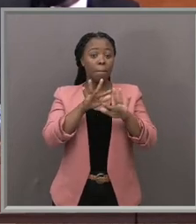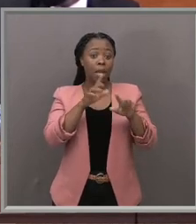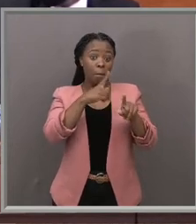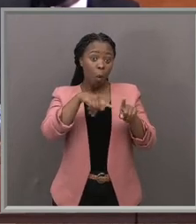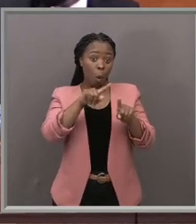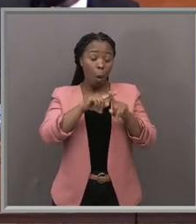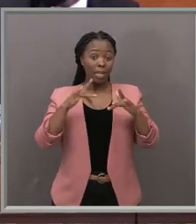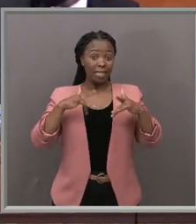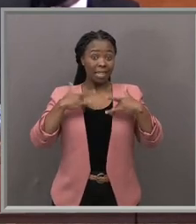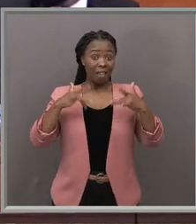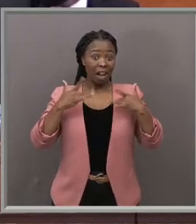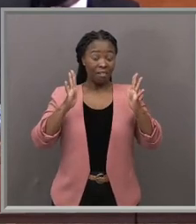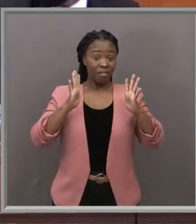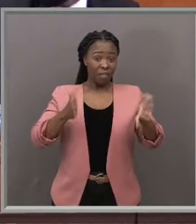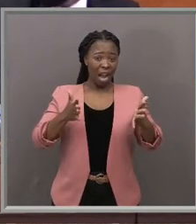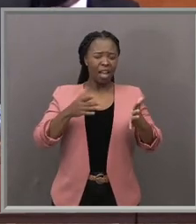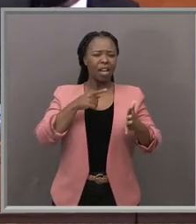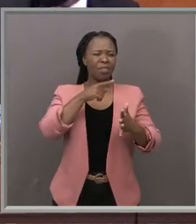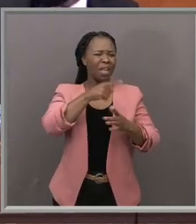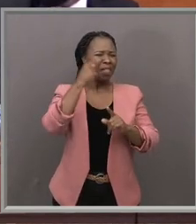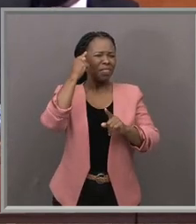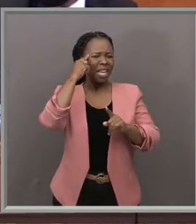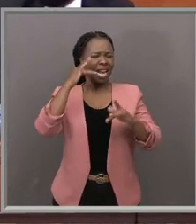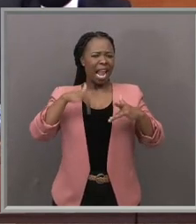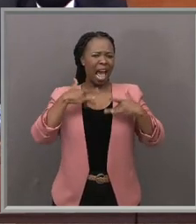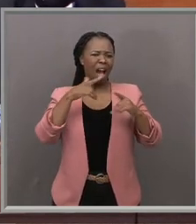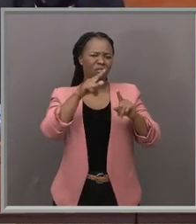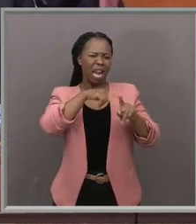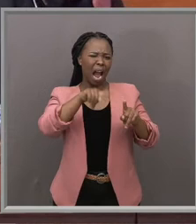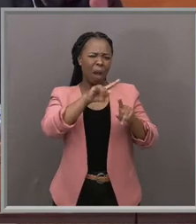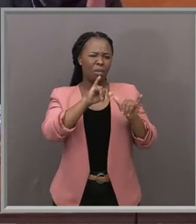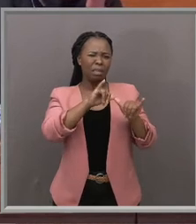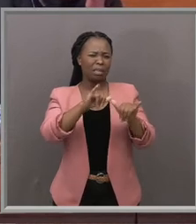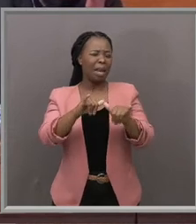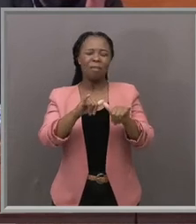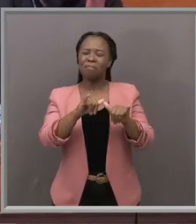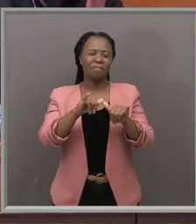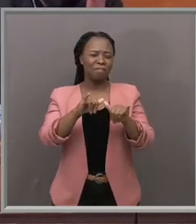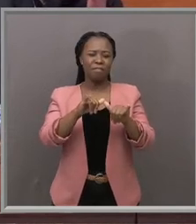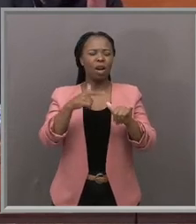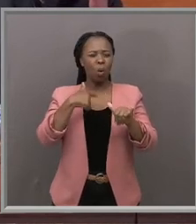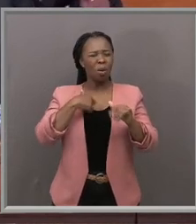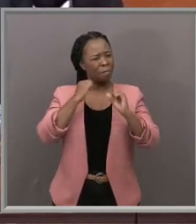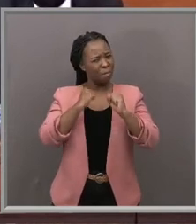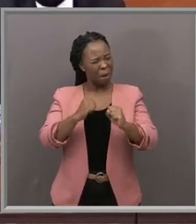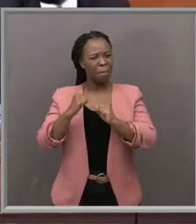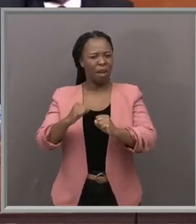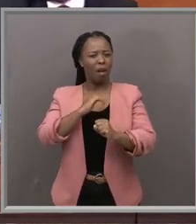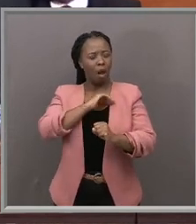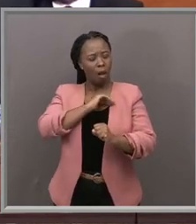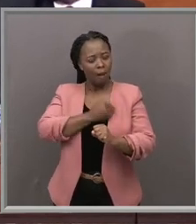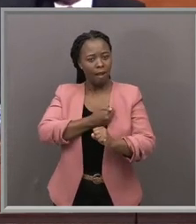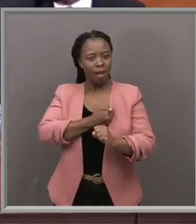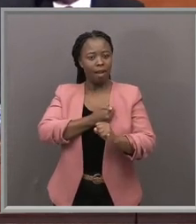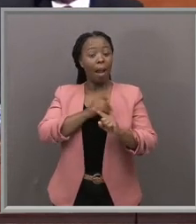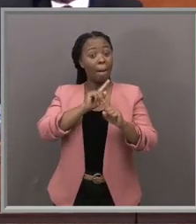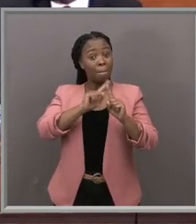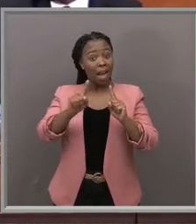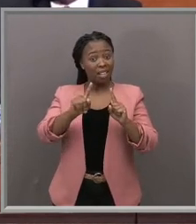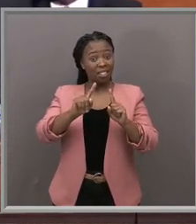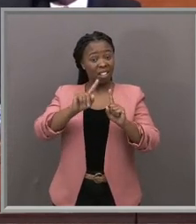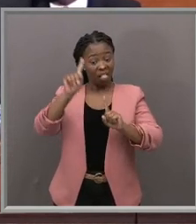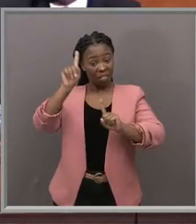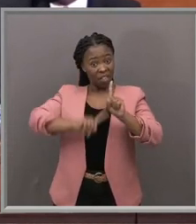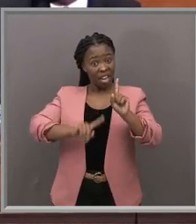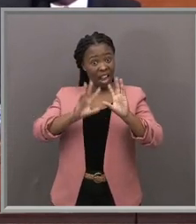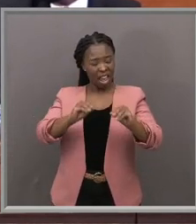be the same. We will remain wounded, and we are wounded but not defeated. We